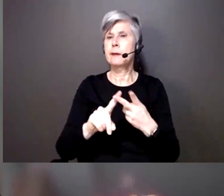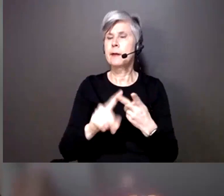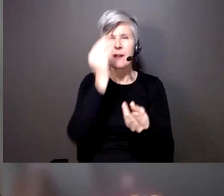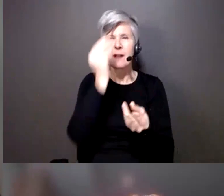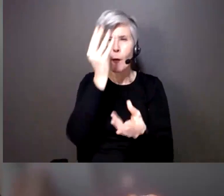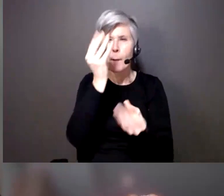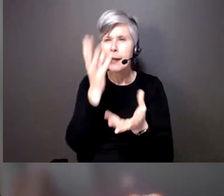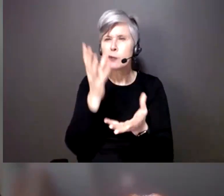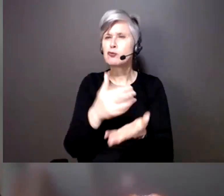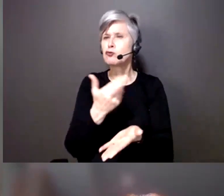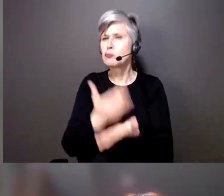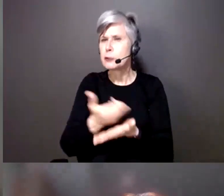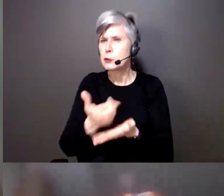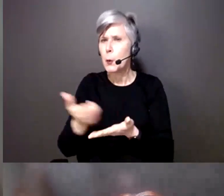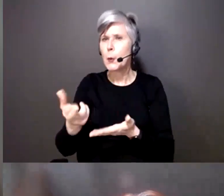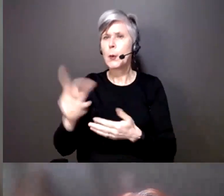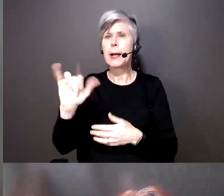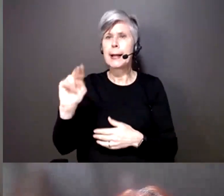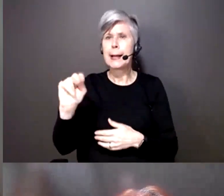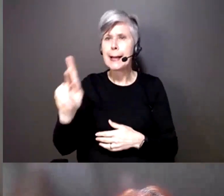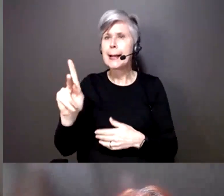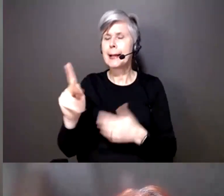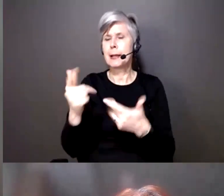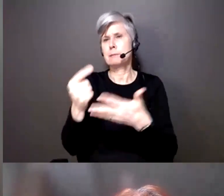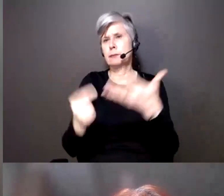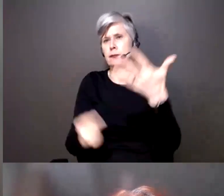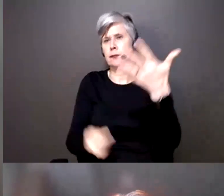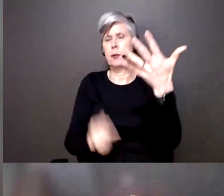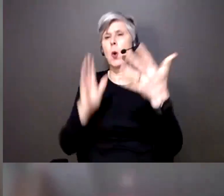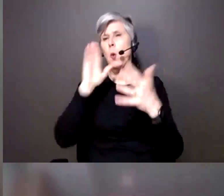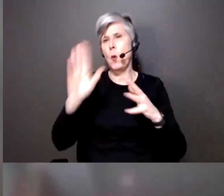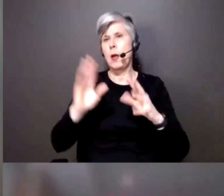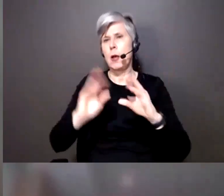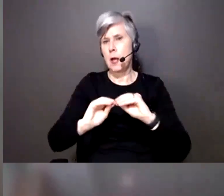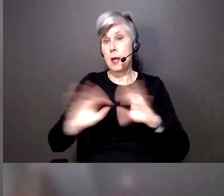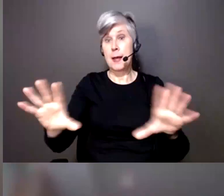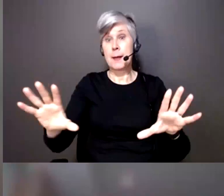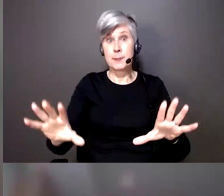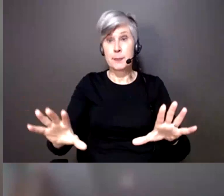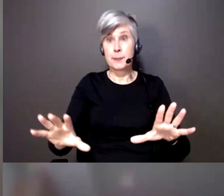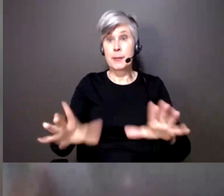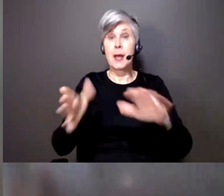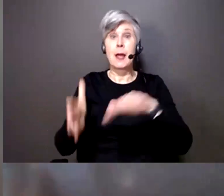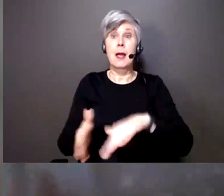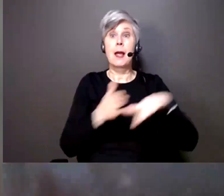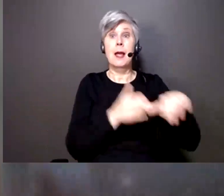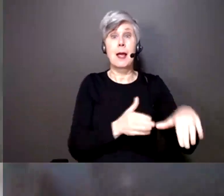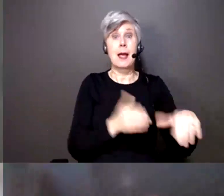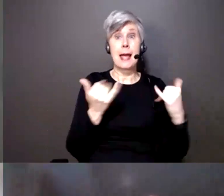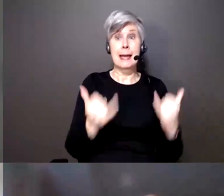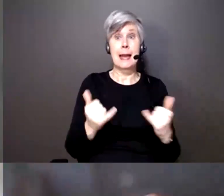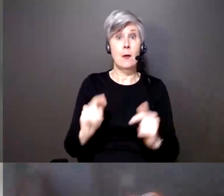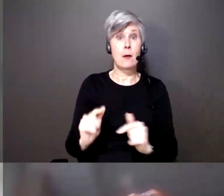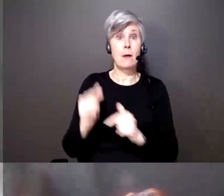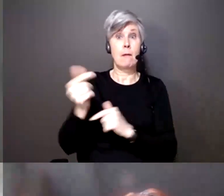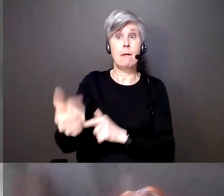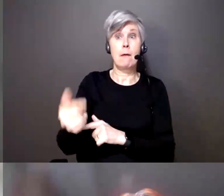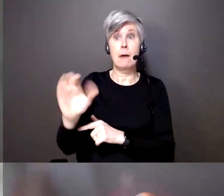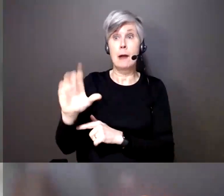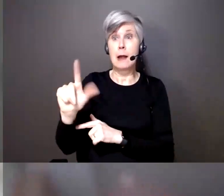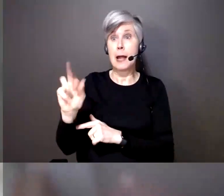to questions. So without further ado, I will turn to my colleague